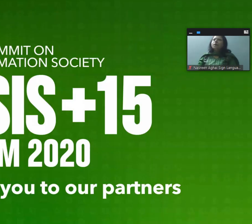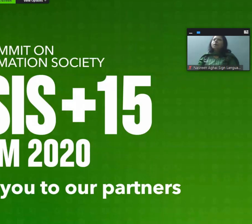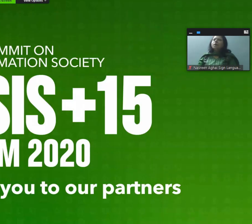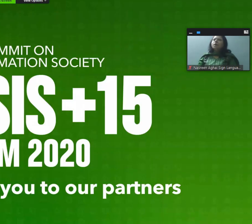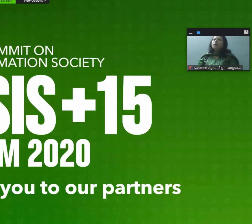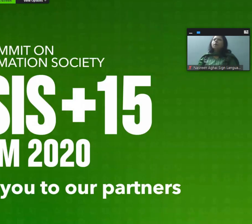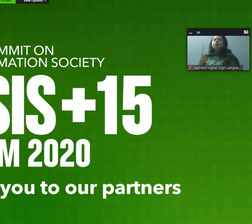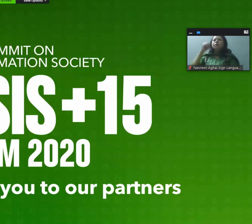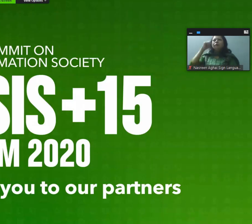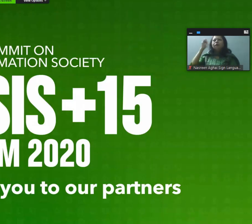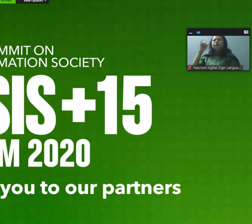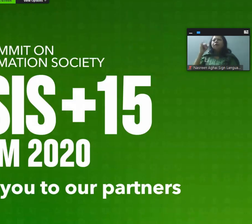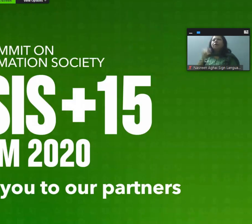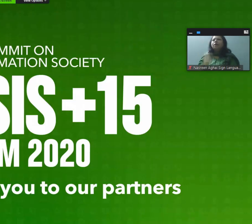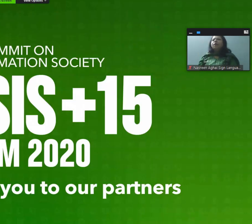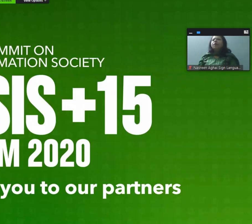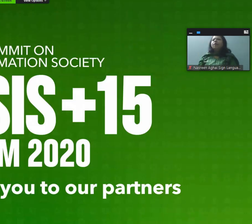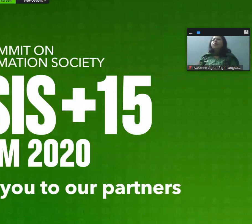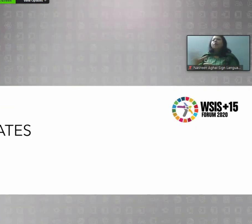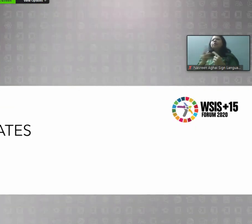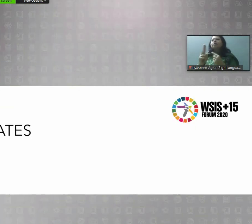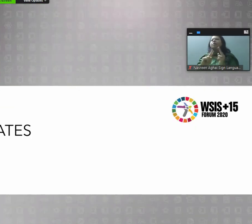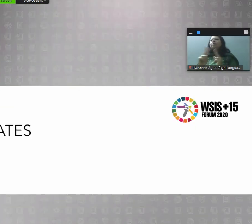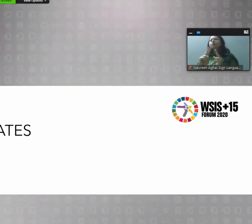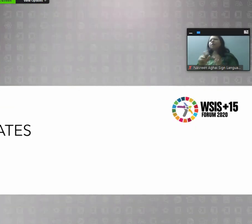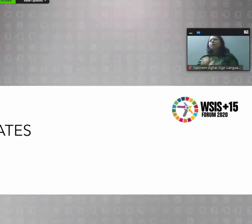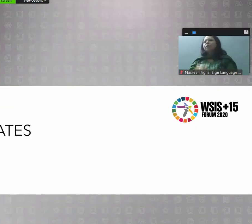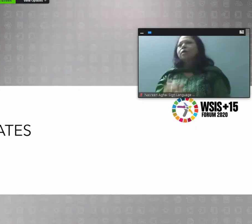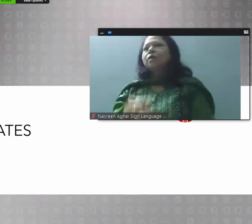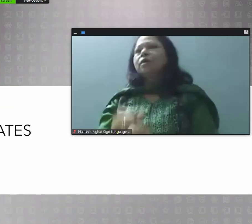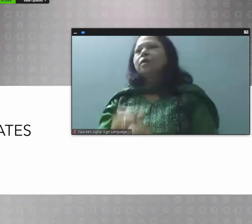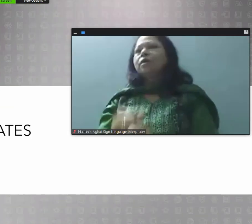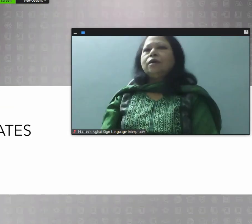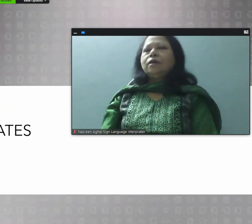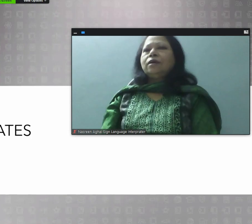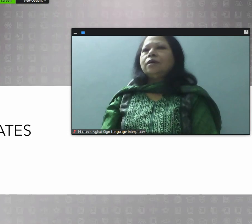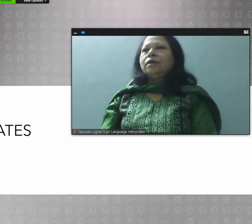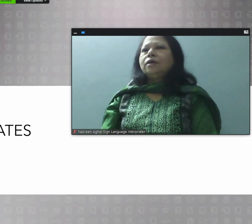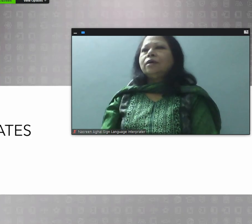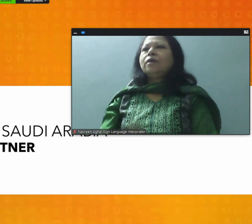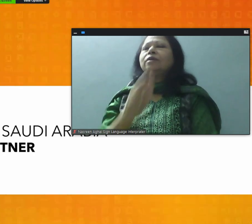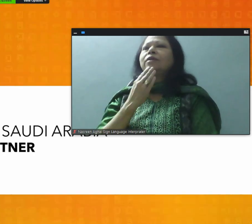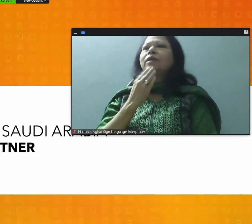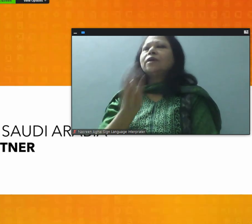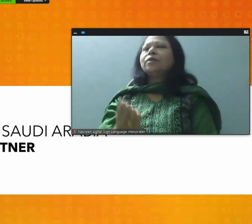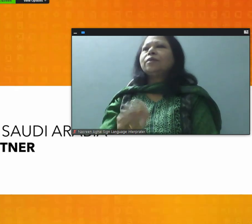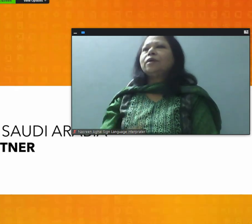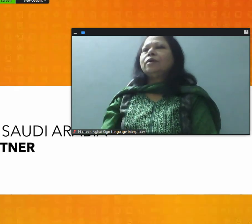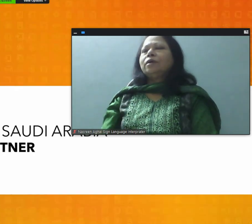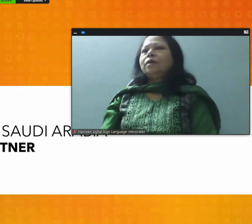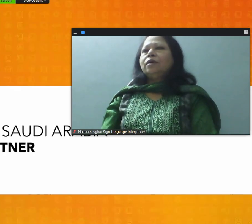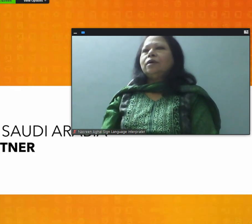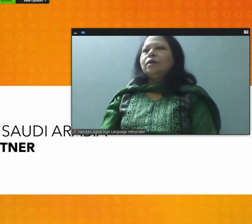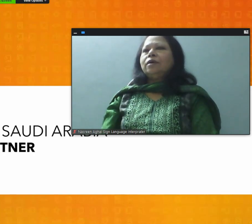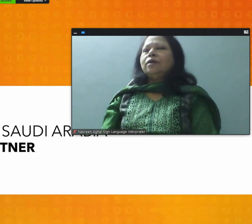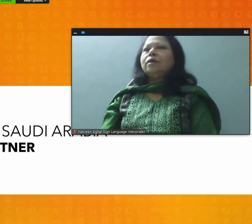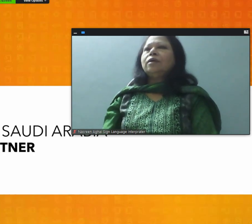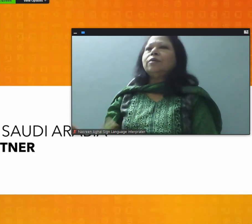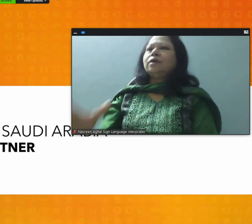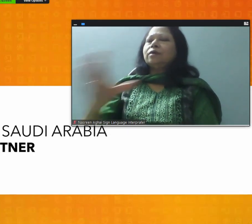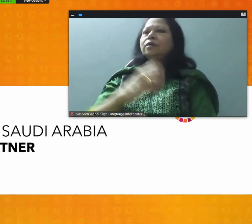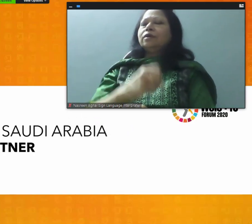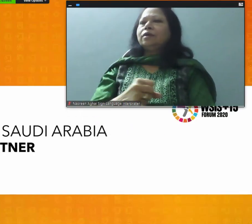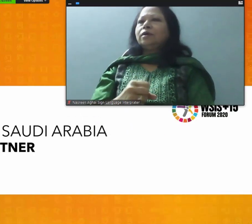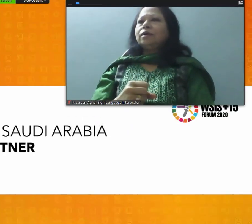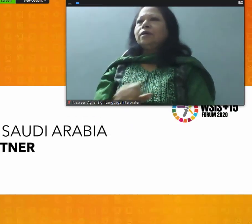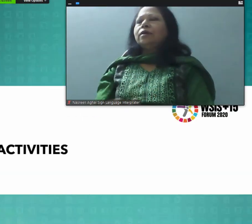I think they are sharing the slides for our guests. So thank you very much. So this is the platinum partners and